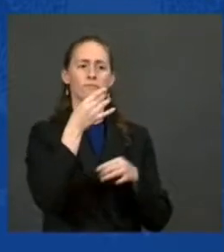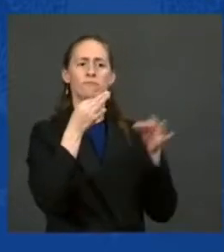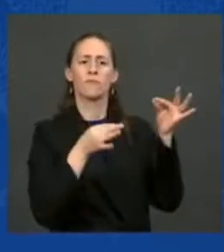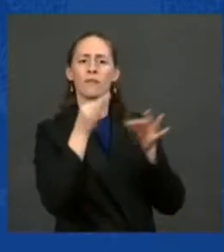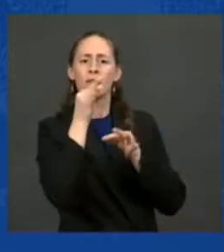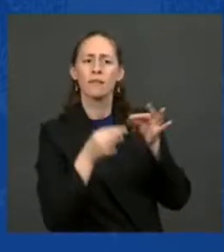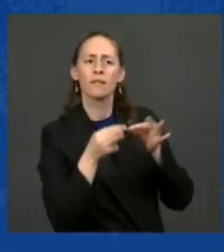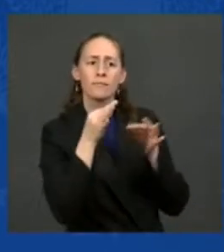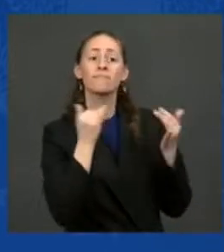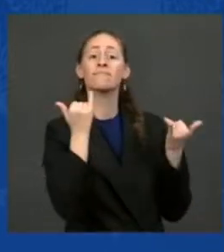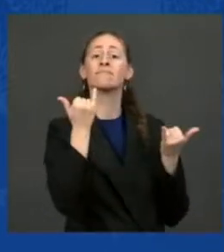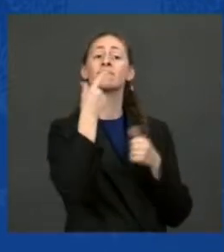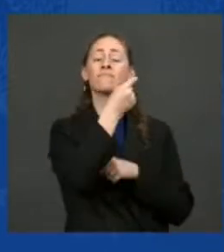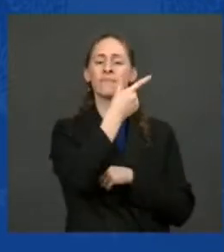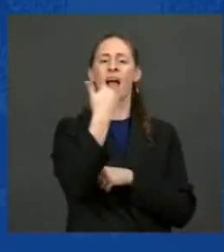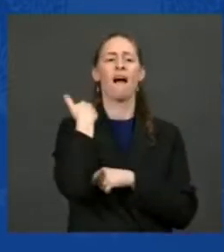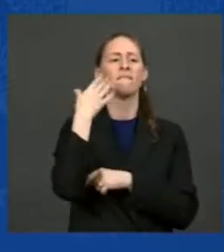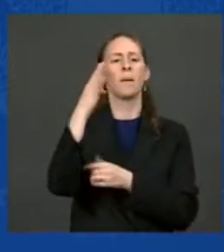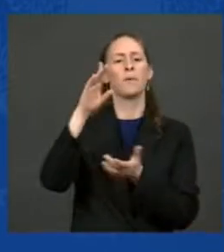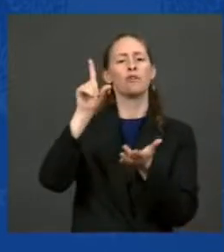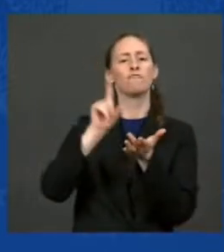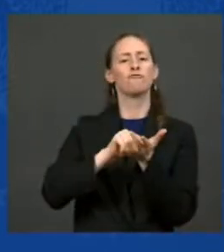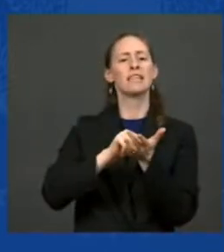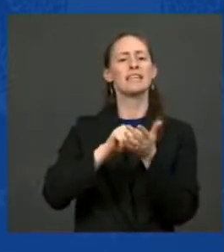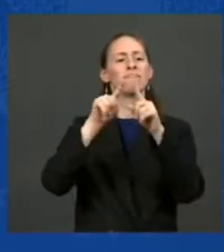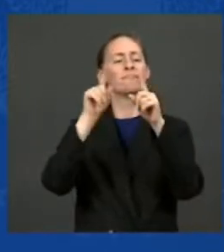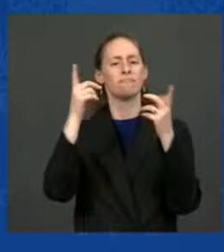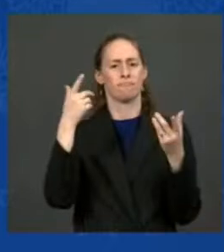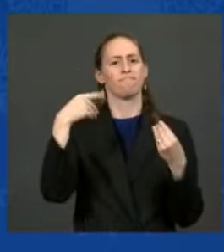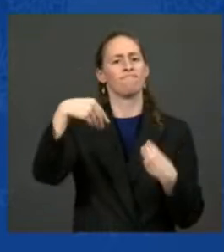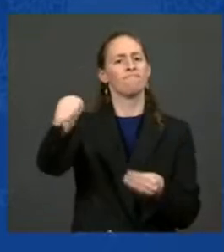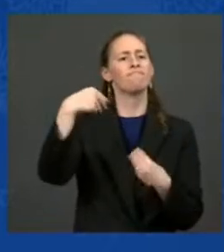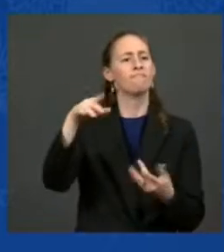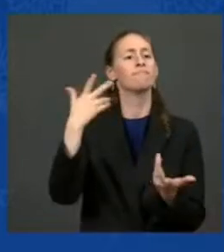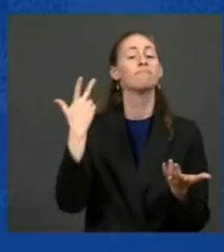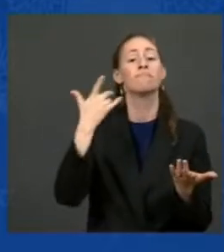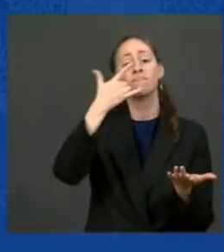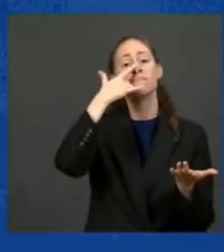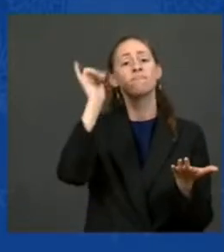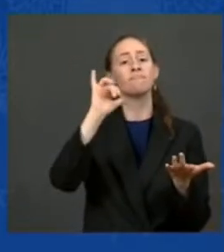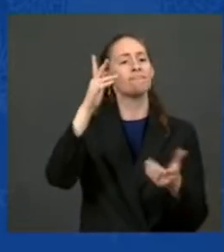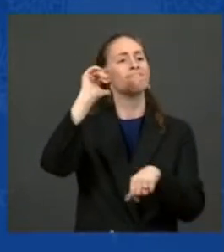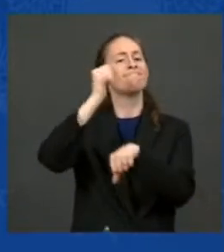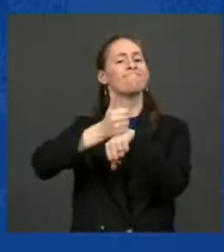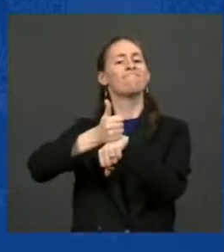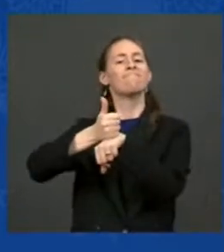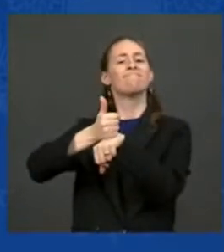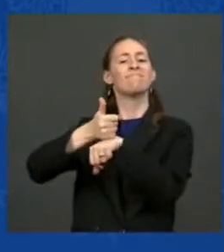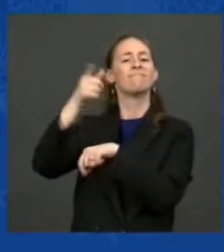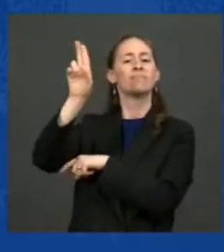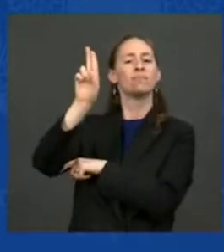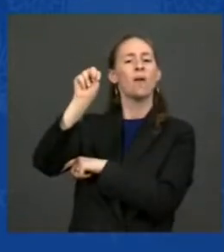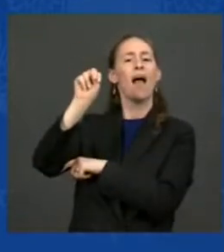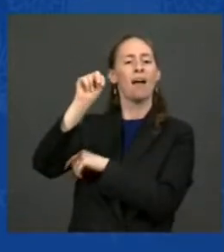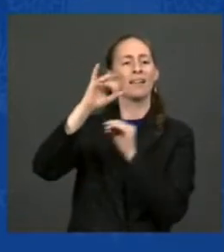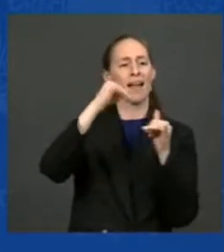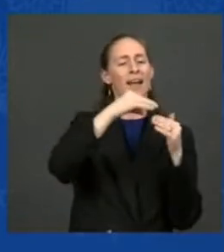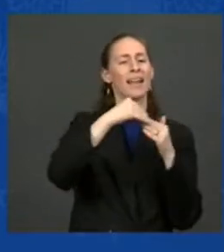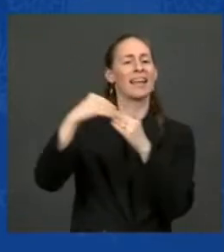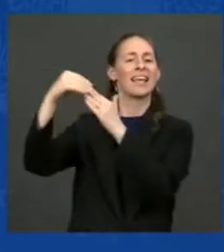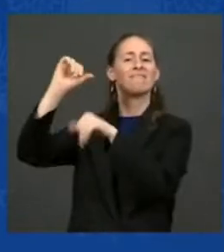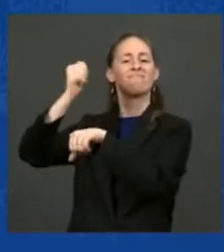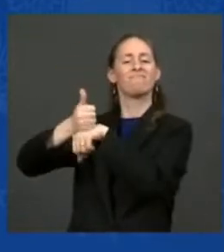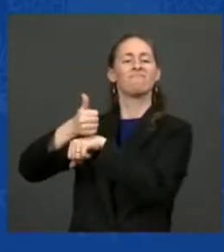blueprint for future United Nations tribunals that would help deliver justice